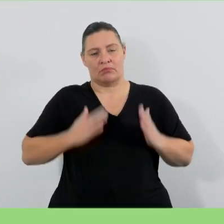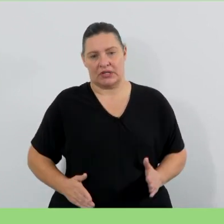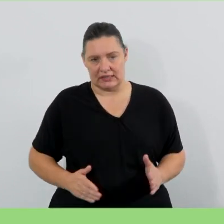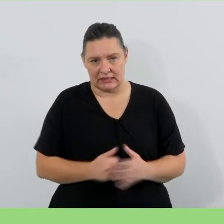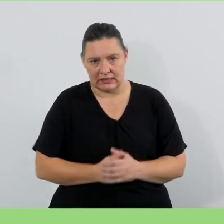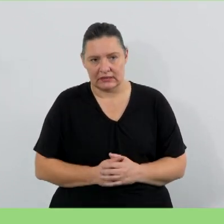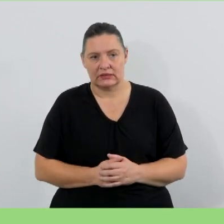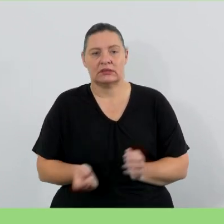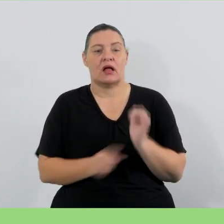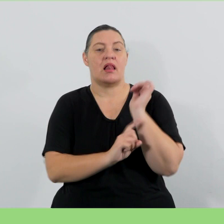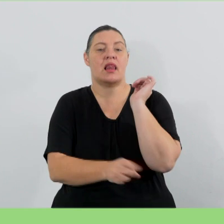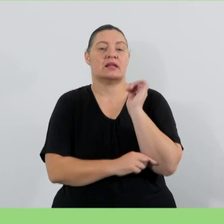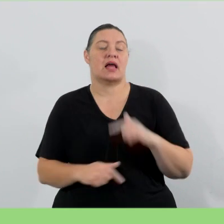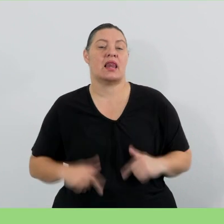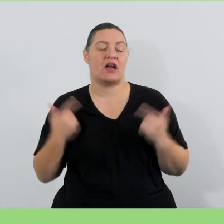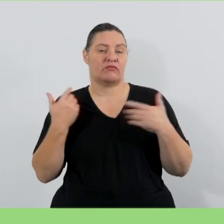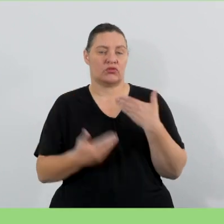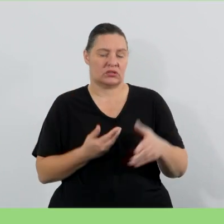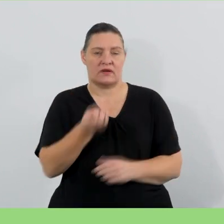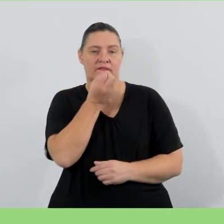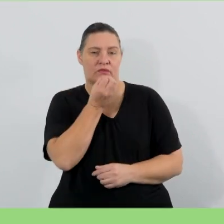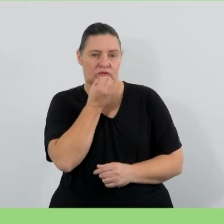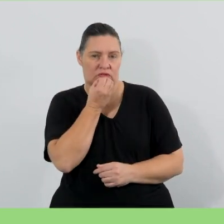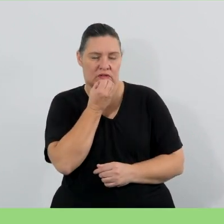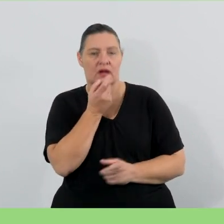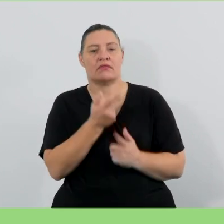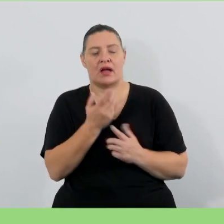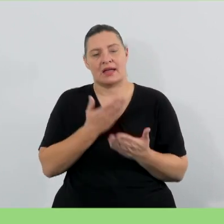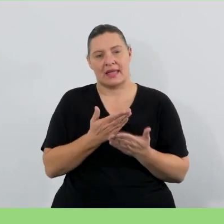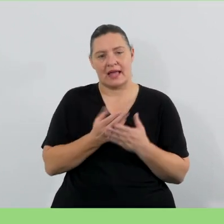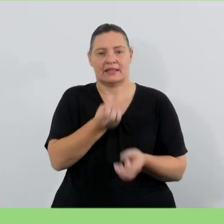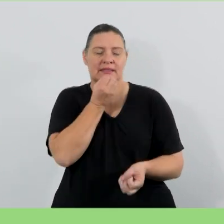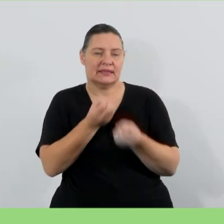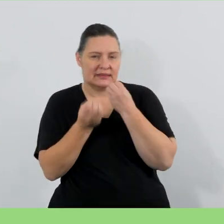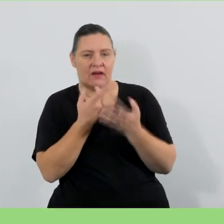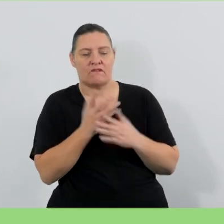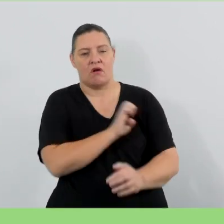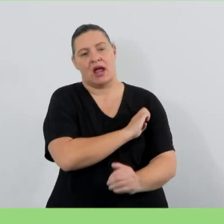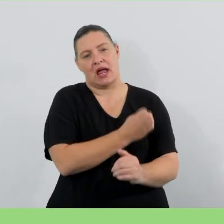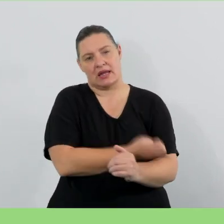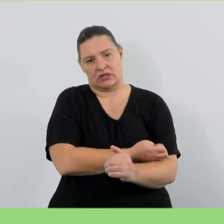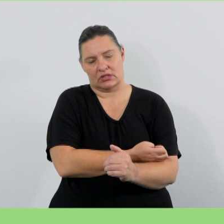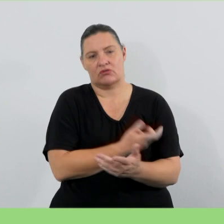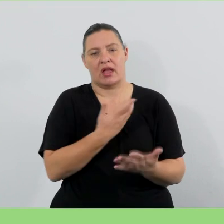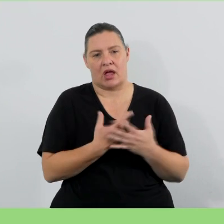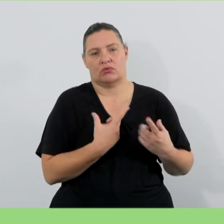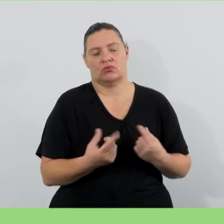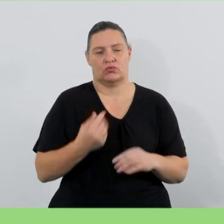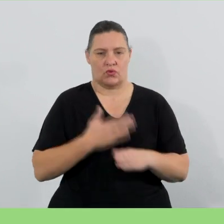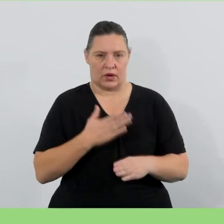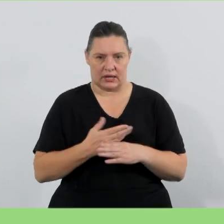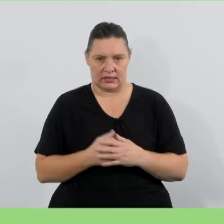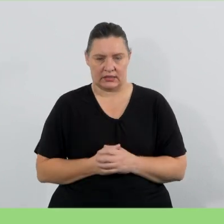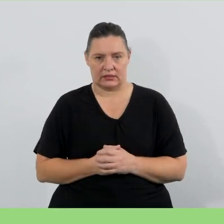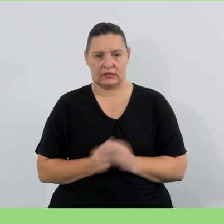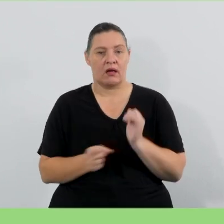body. And our last life process is nutrition, which is being able to eat for energy to do tasks. If you look at